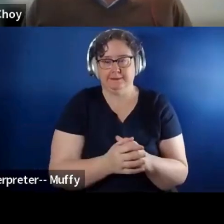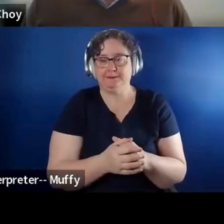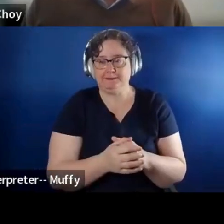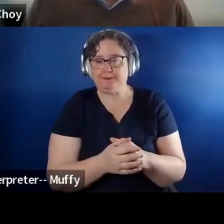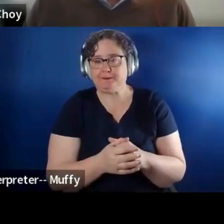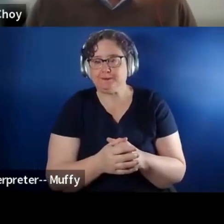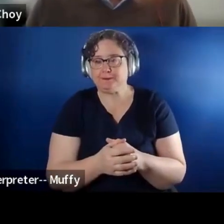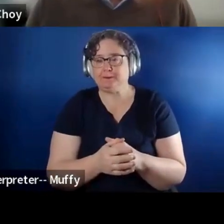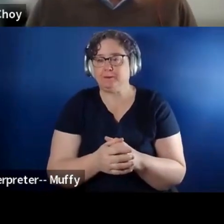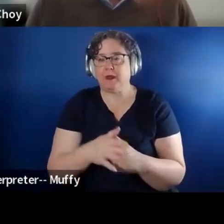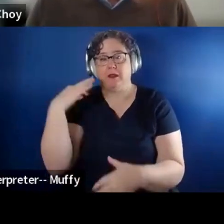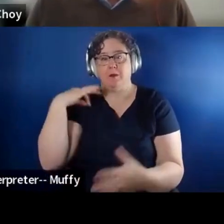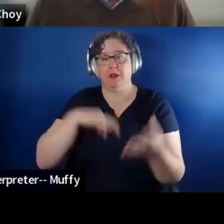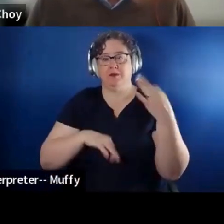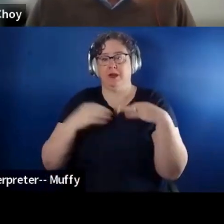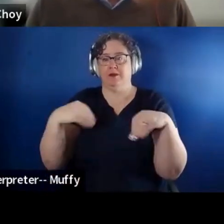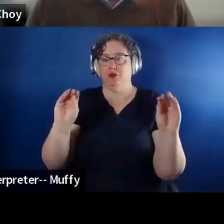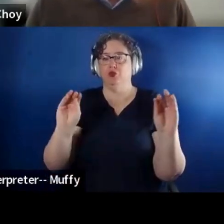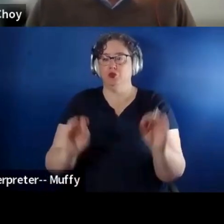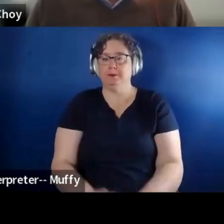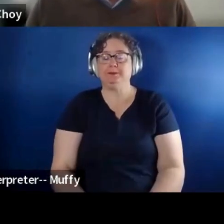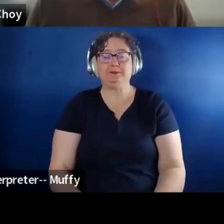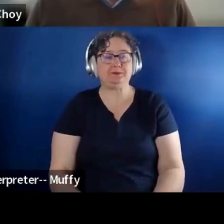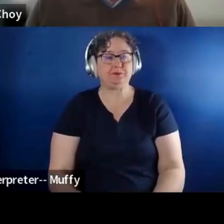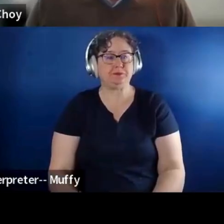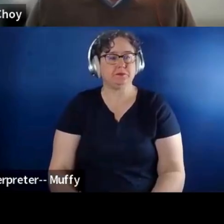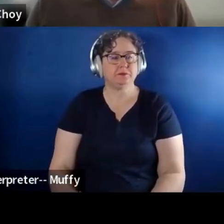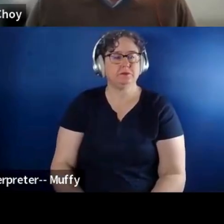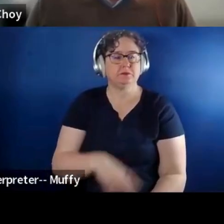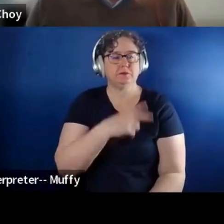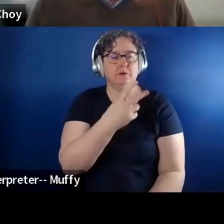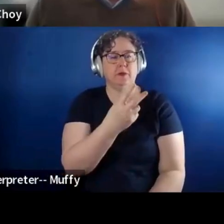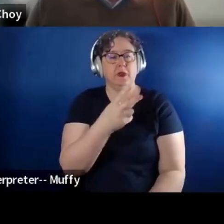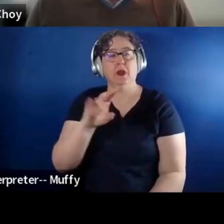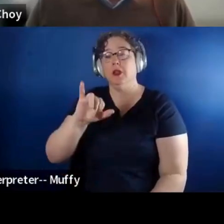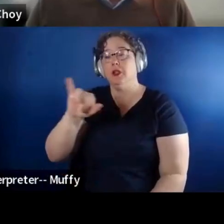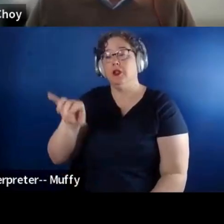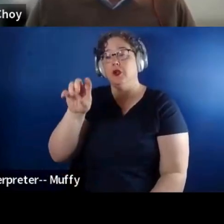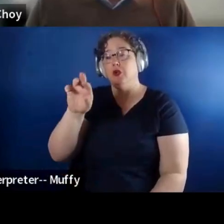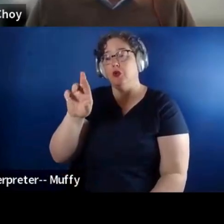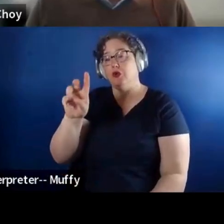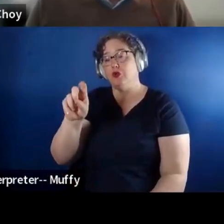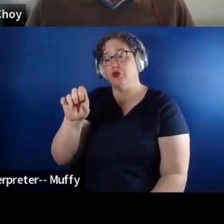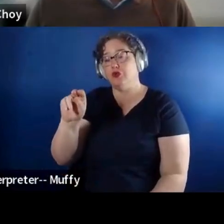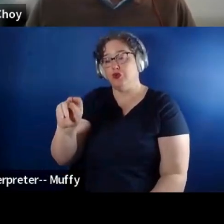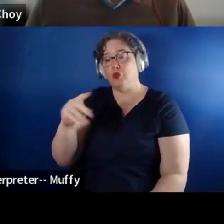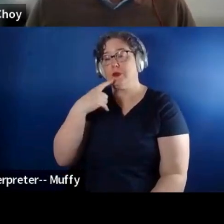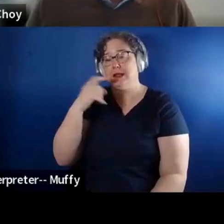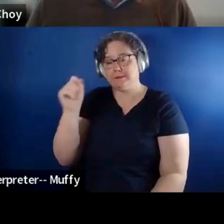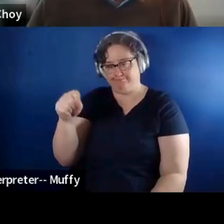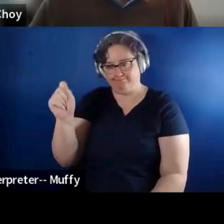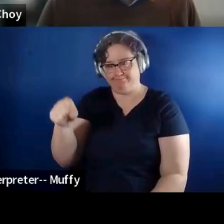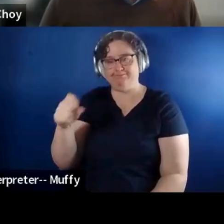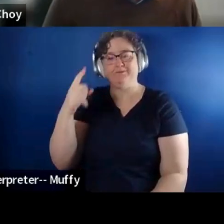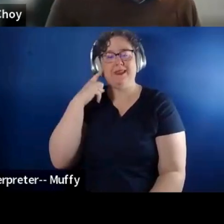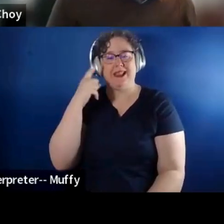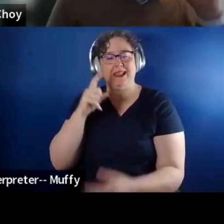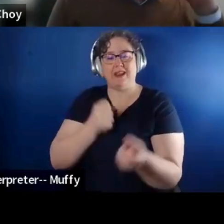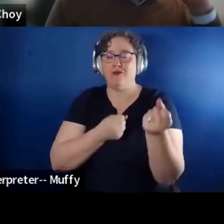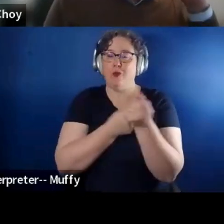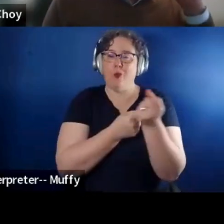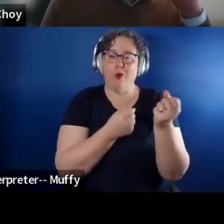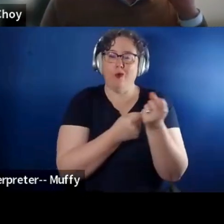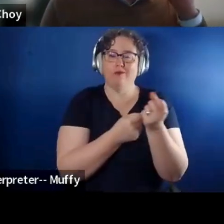to sell. Yeah. I think that segues really well into the funder side of this question for